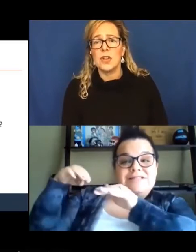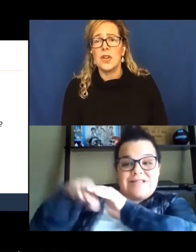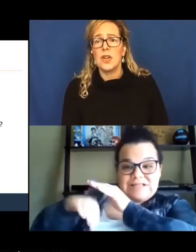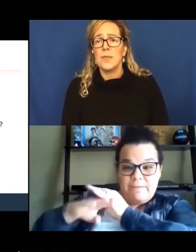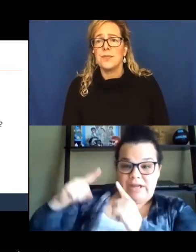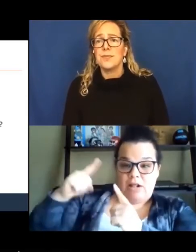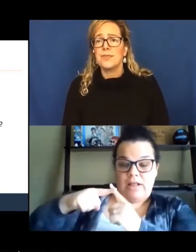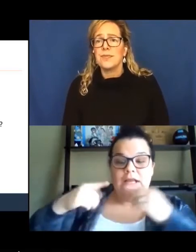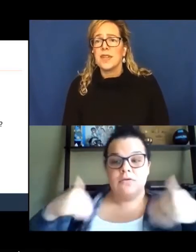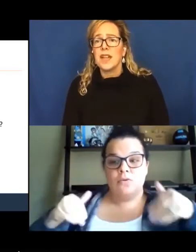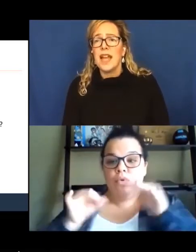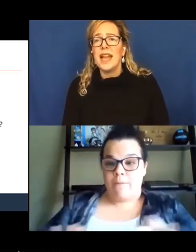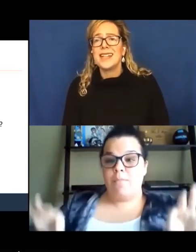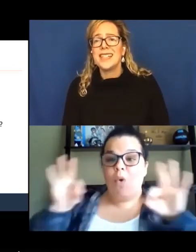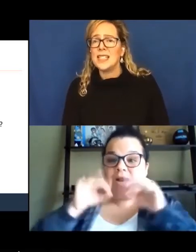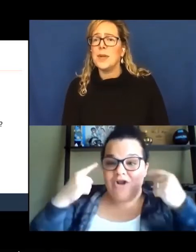course.